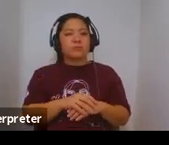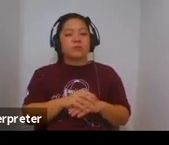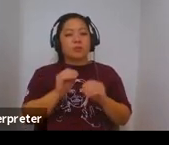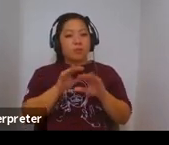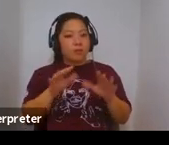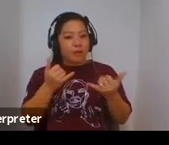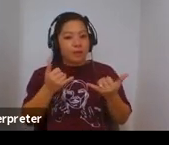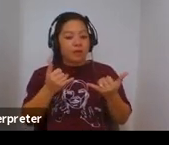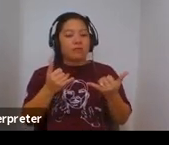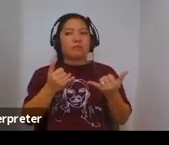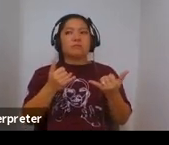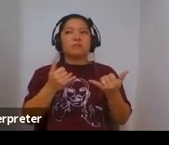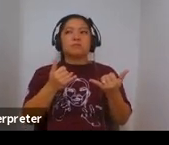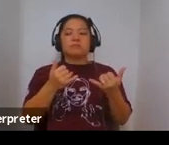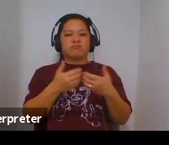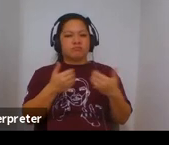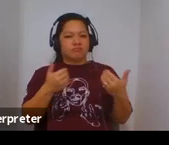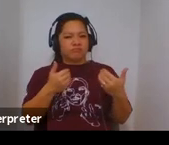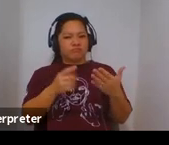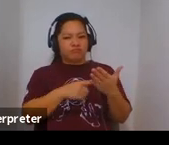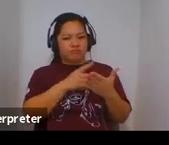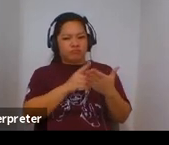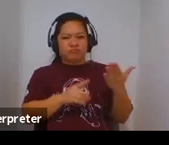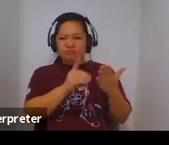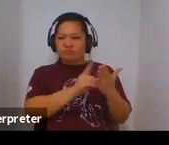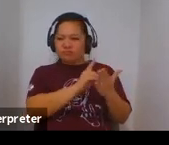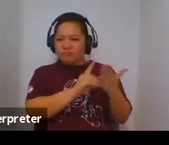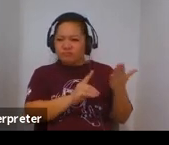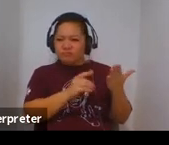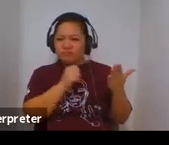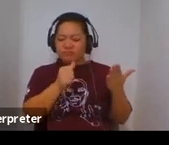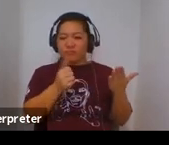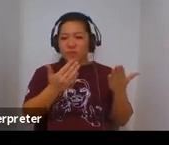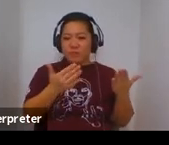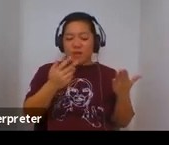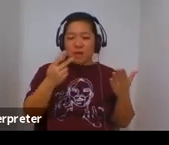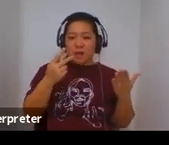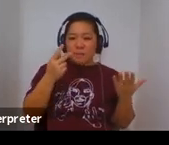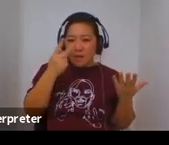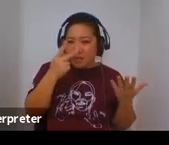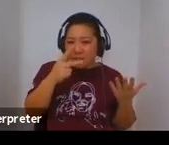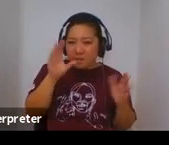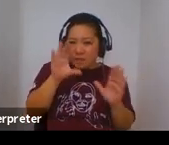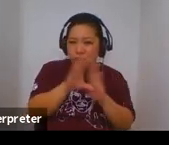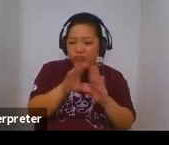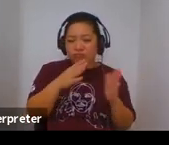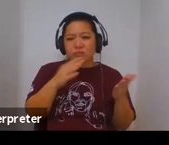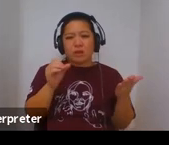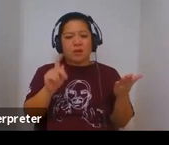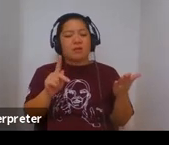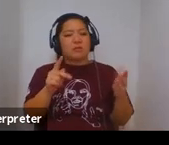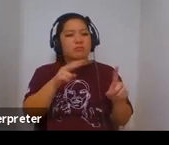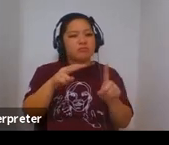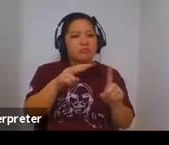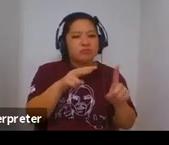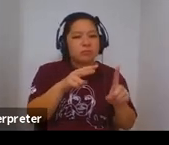widespread of degradation. And that includes sending dick pics or threats and stalking, up the skirt